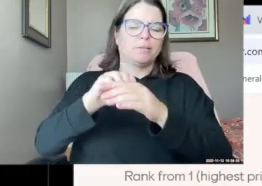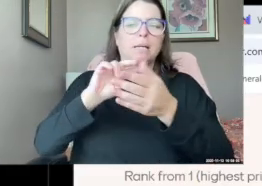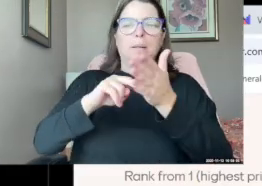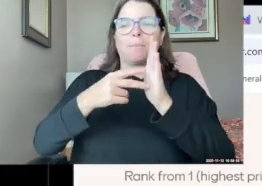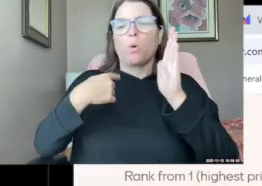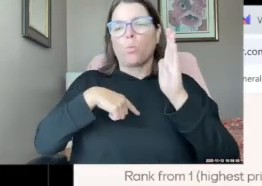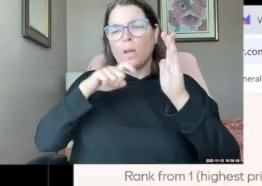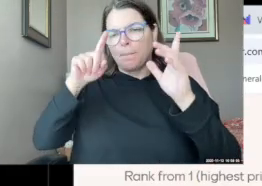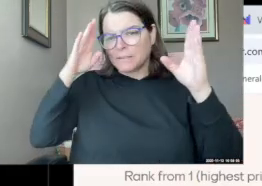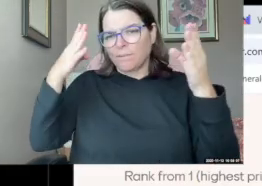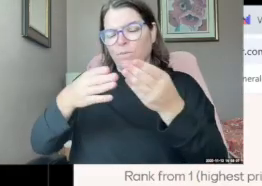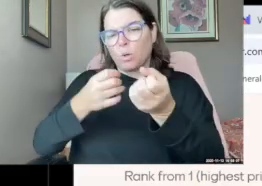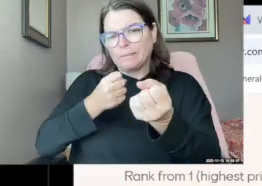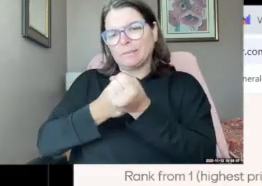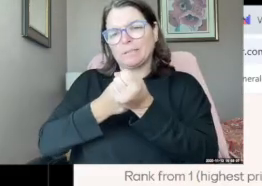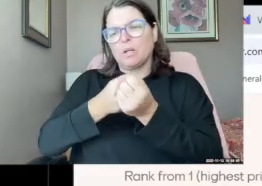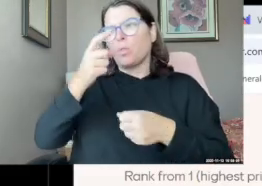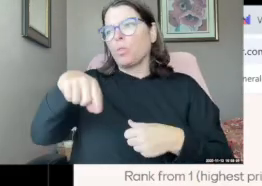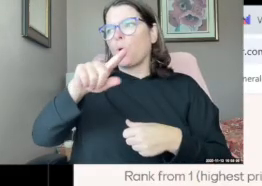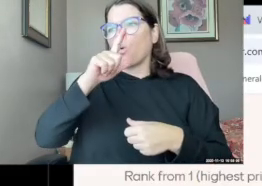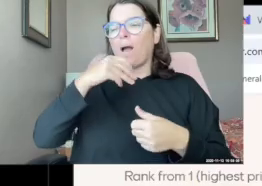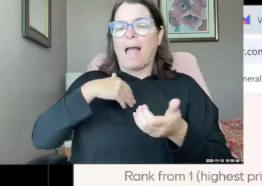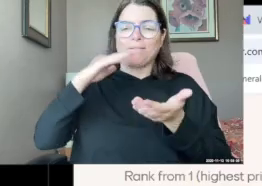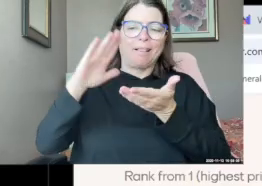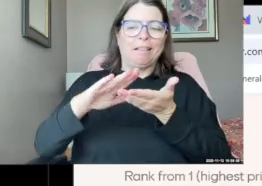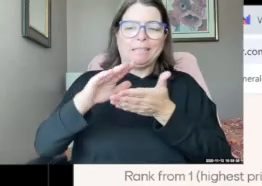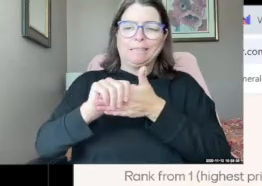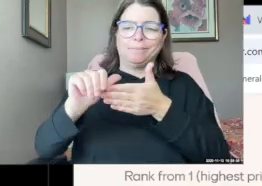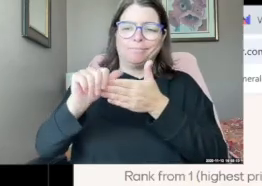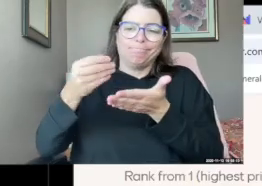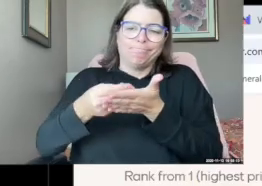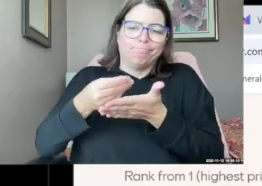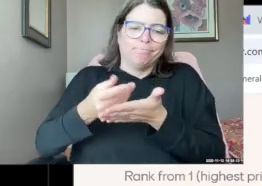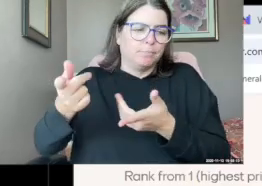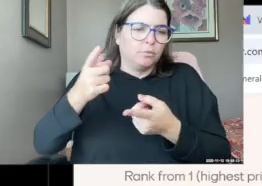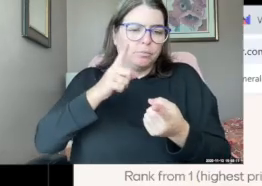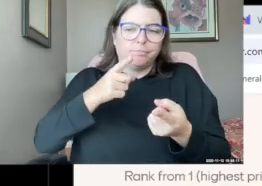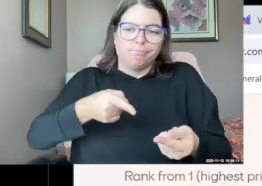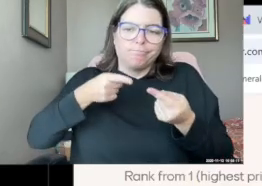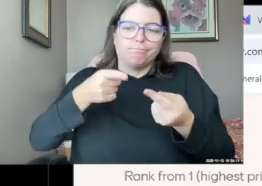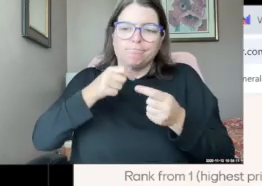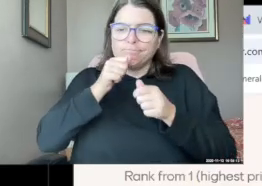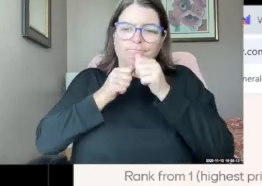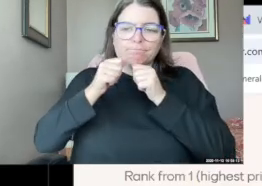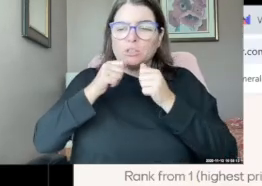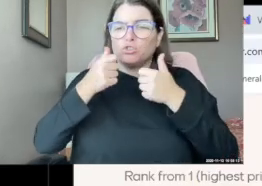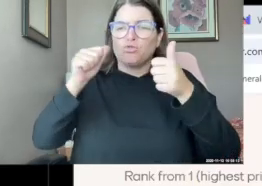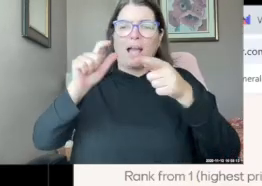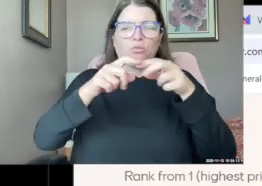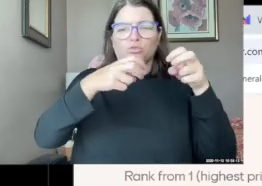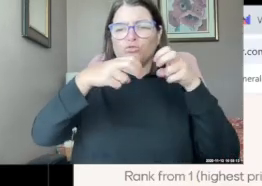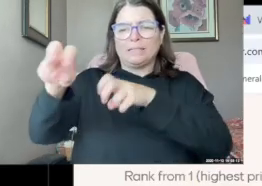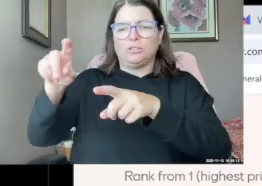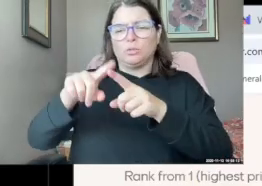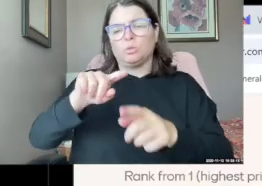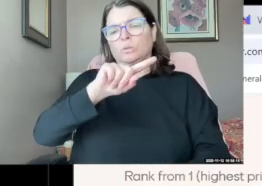all Californians. And that means focusing our assistance on those with the least means that are having